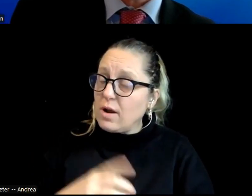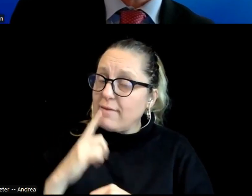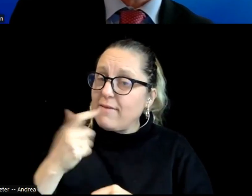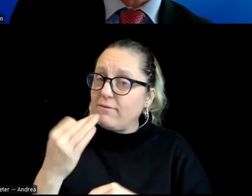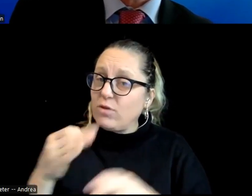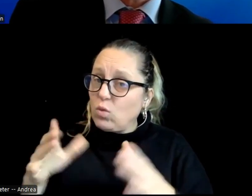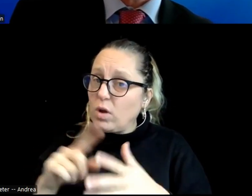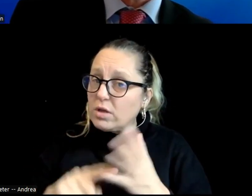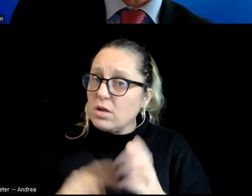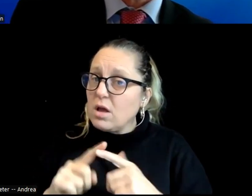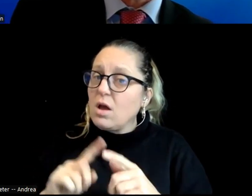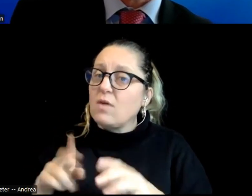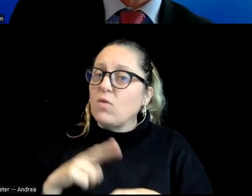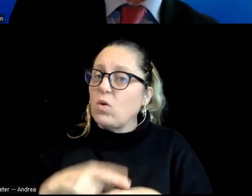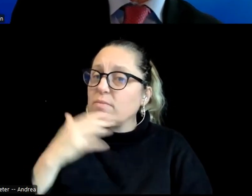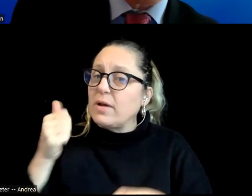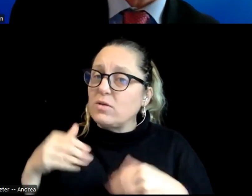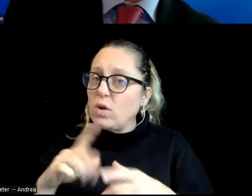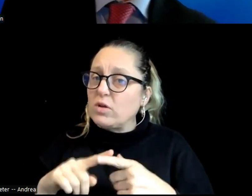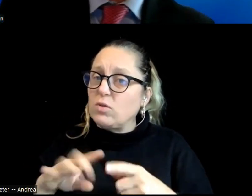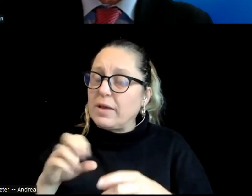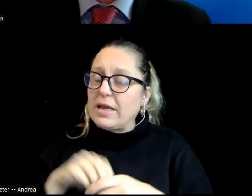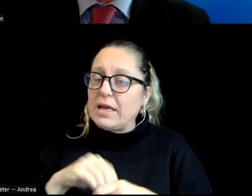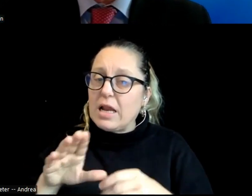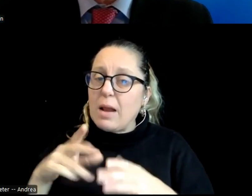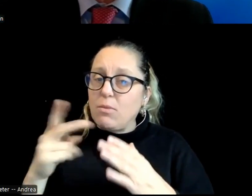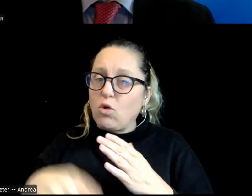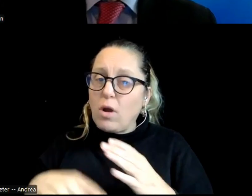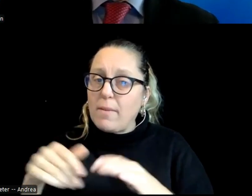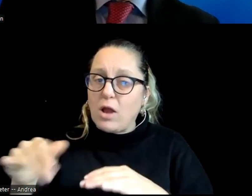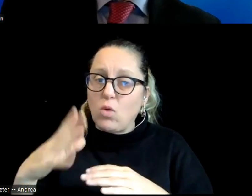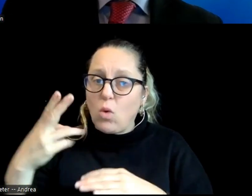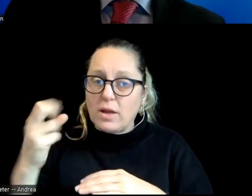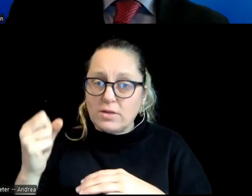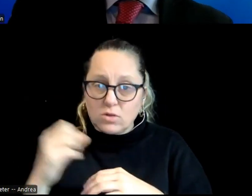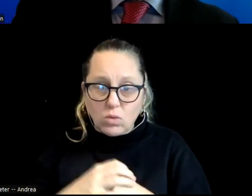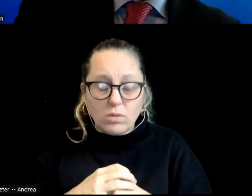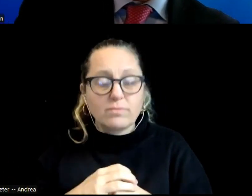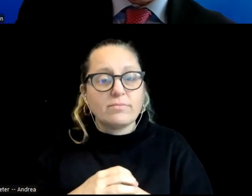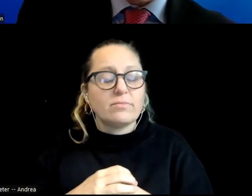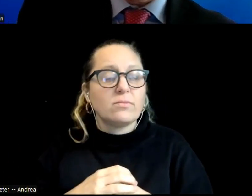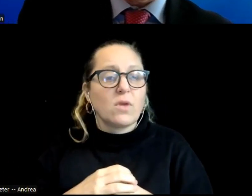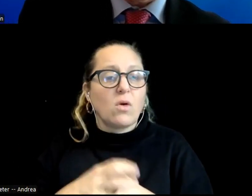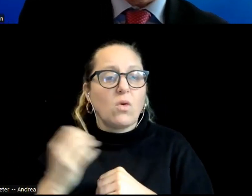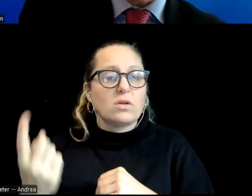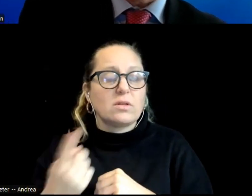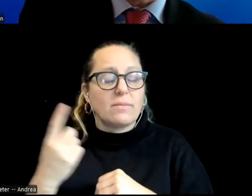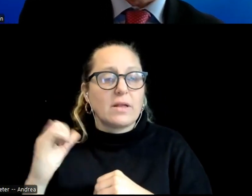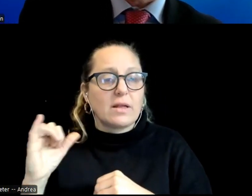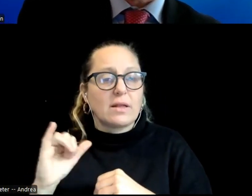best way is to be in a program at your high school or something like